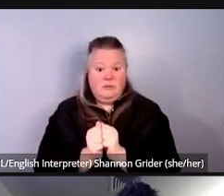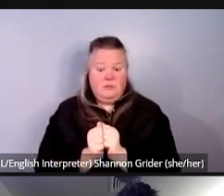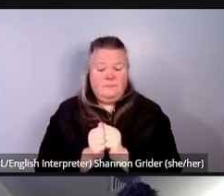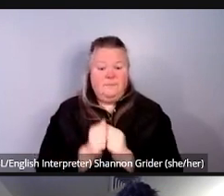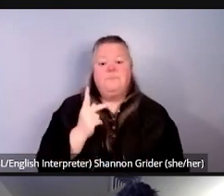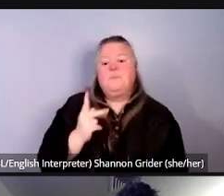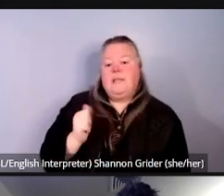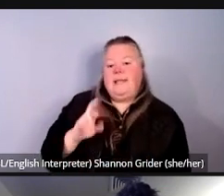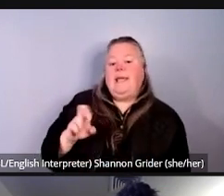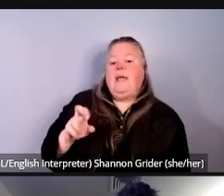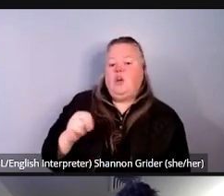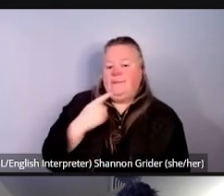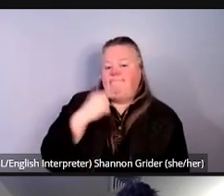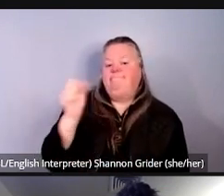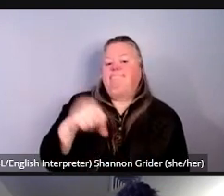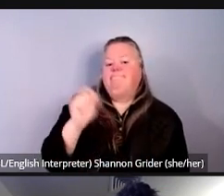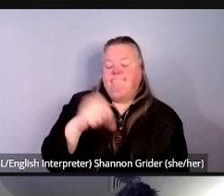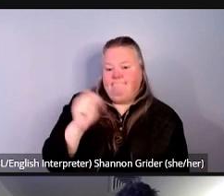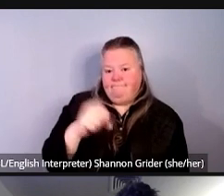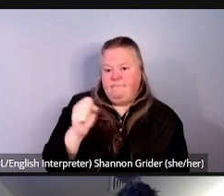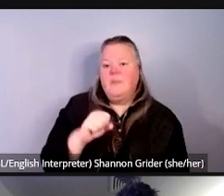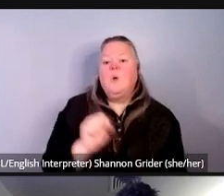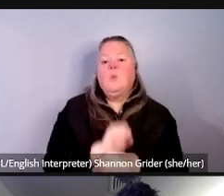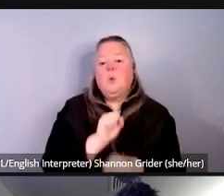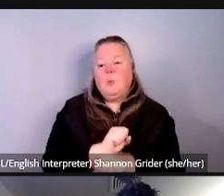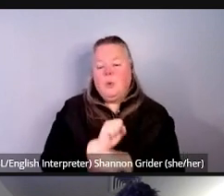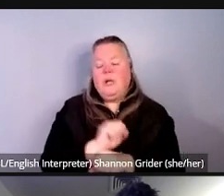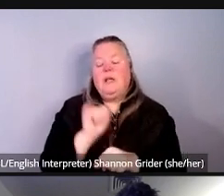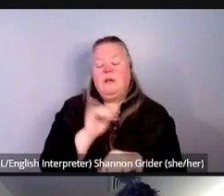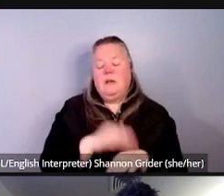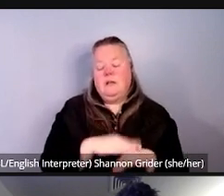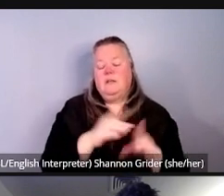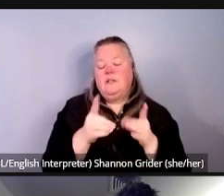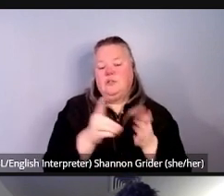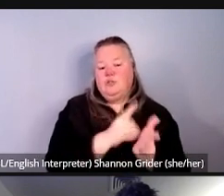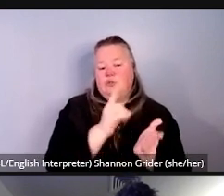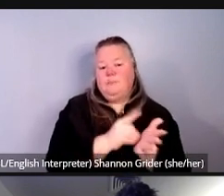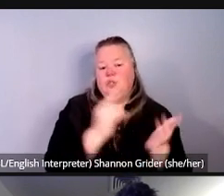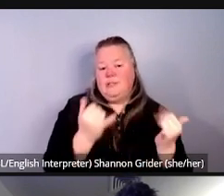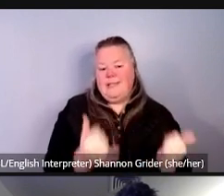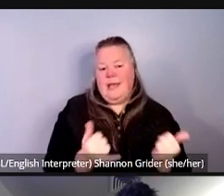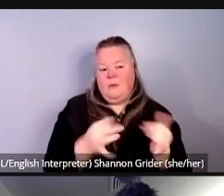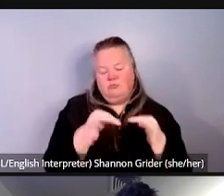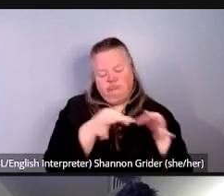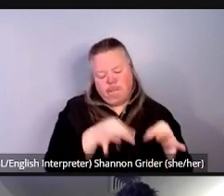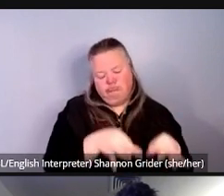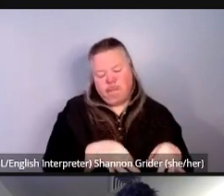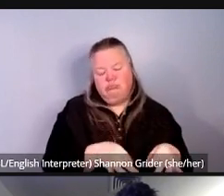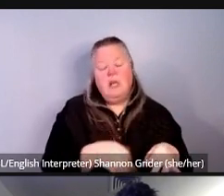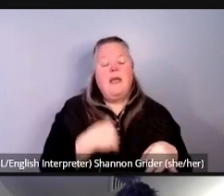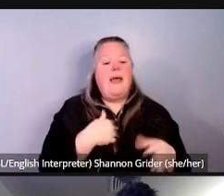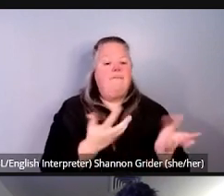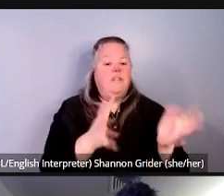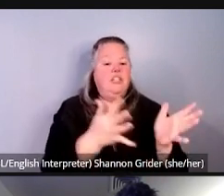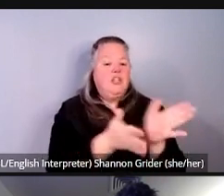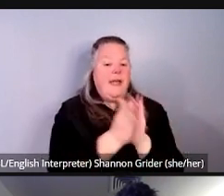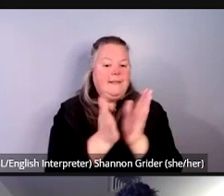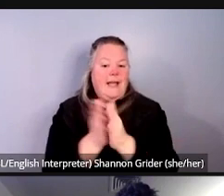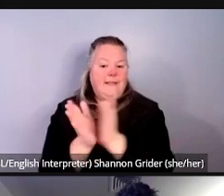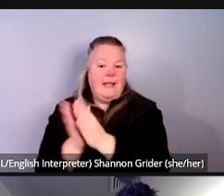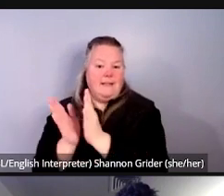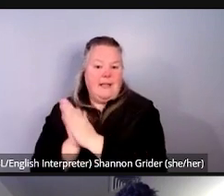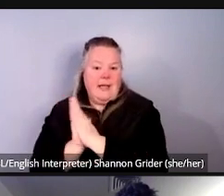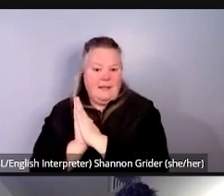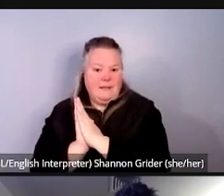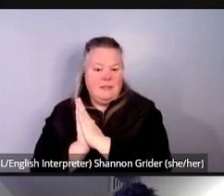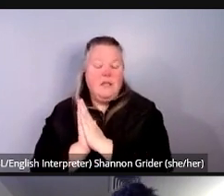Yeah, we're starting to work on those descriptions. So I've asked everybody within a couple